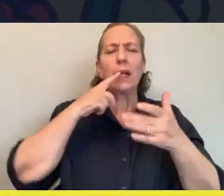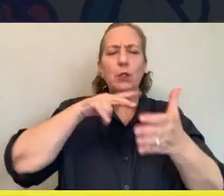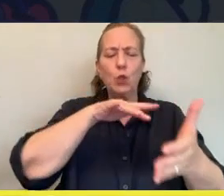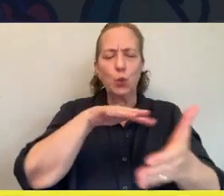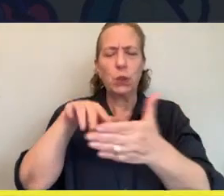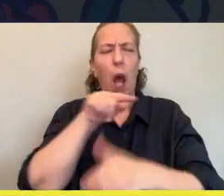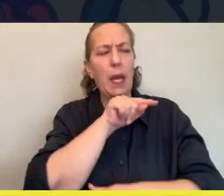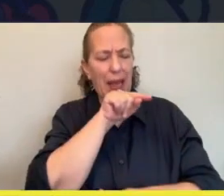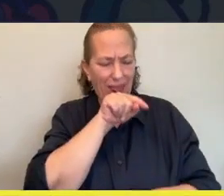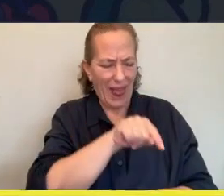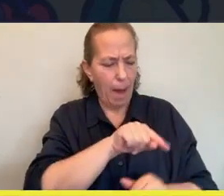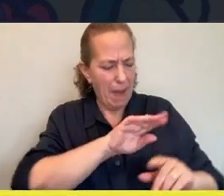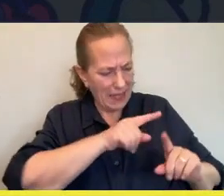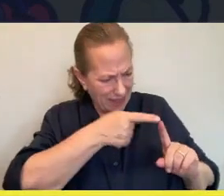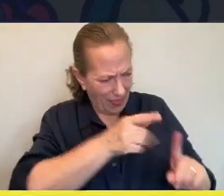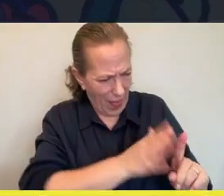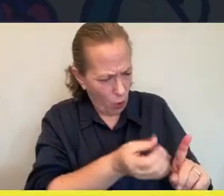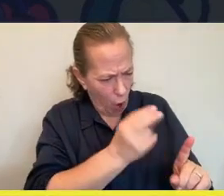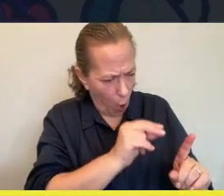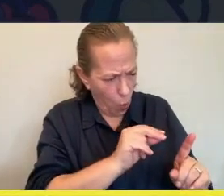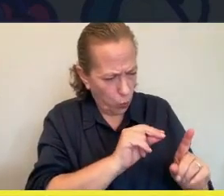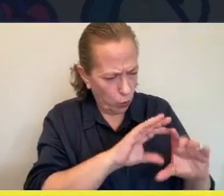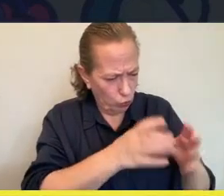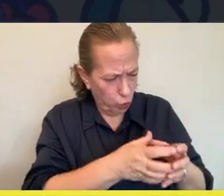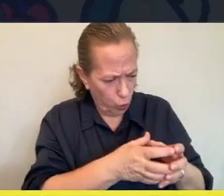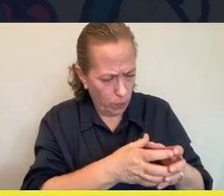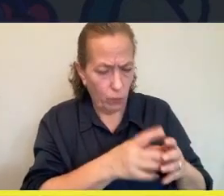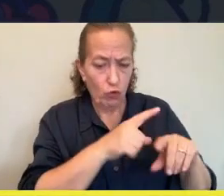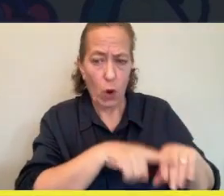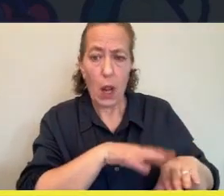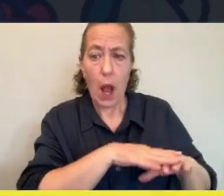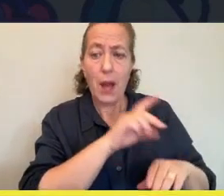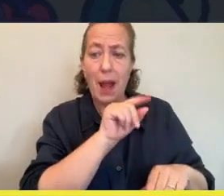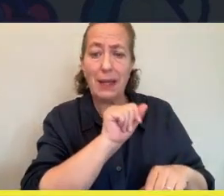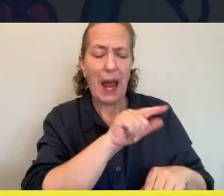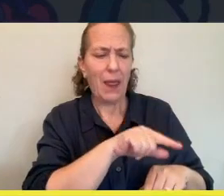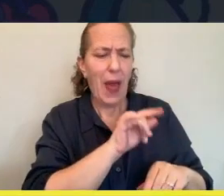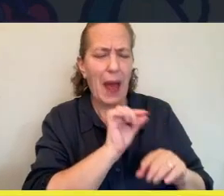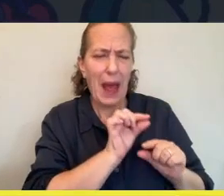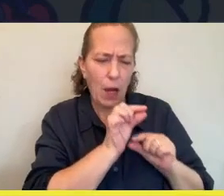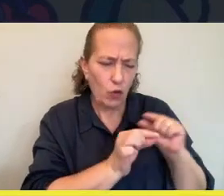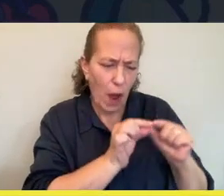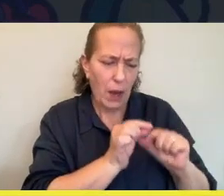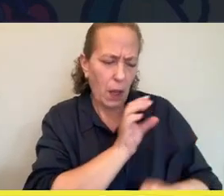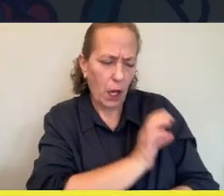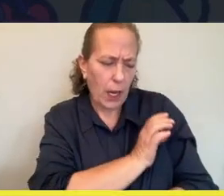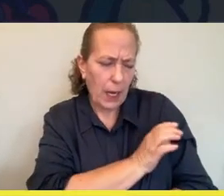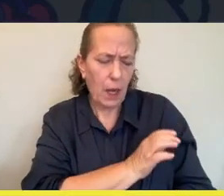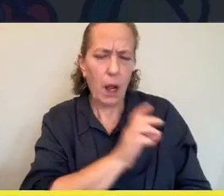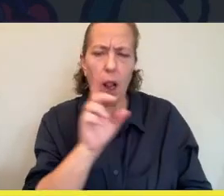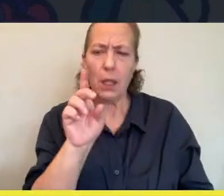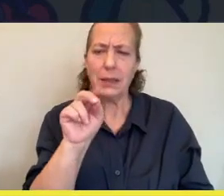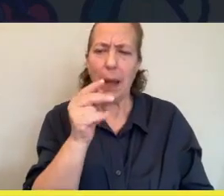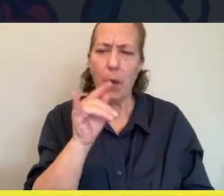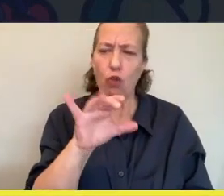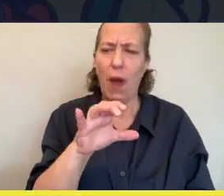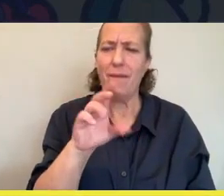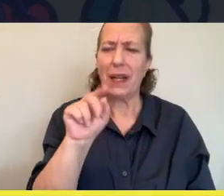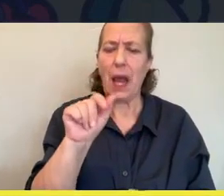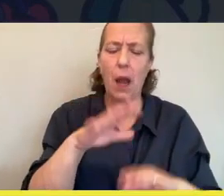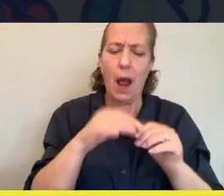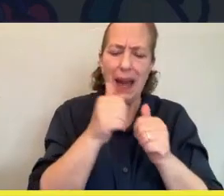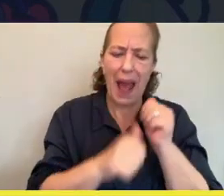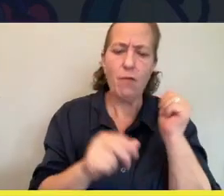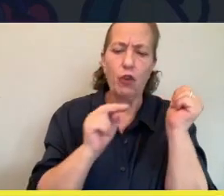we relied on the minimum data set, which provides granular clinical and demographic data on every nursing home resident